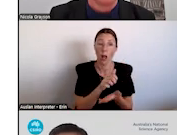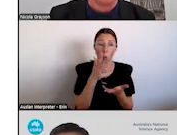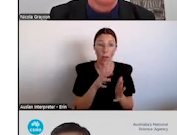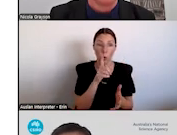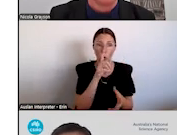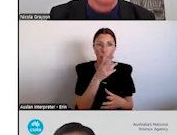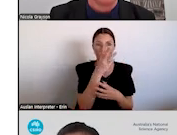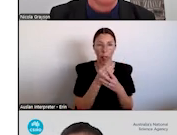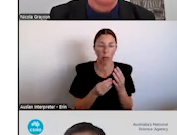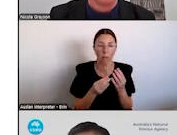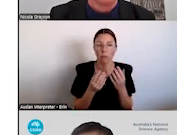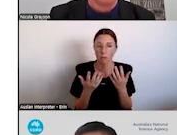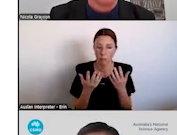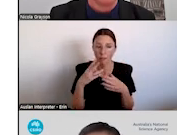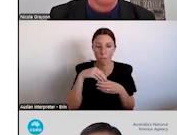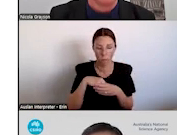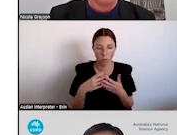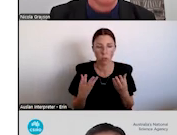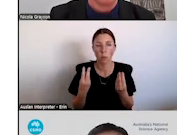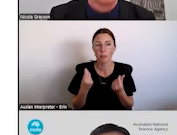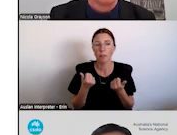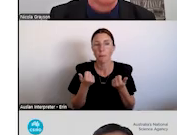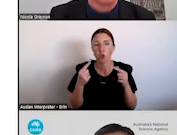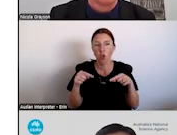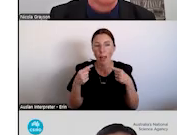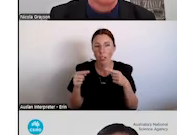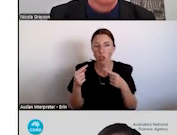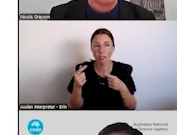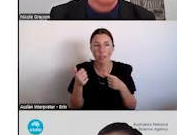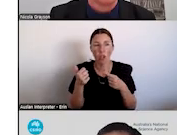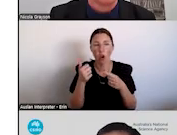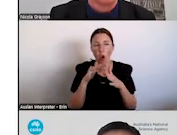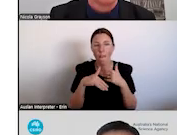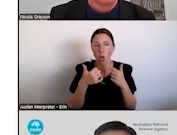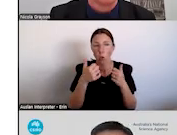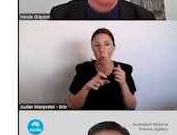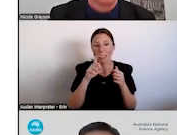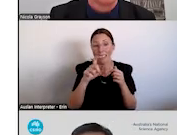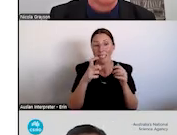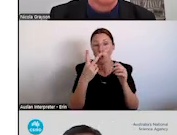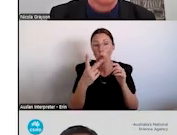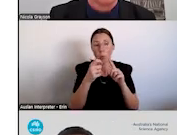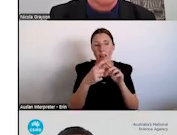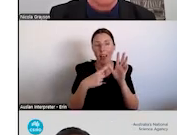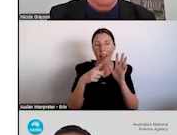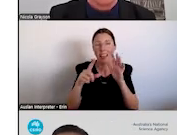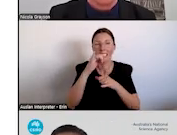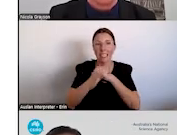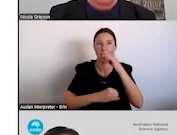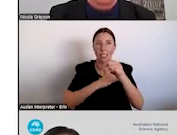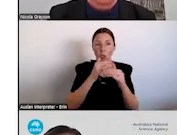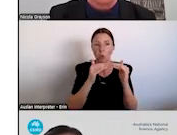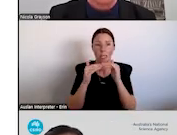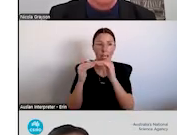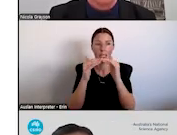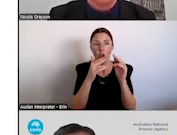a lot of the challenge in using some of the very, very good C2PA, which is the international standard on provenance and fingerprinting